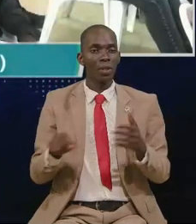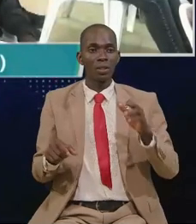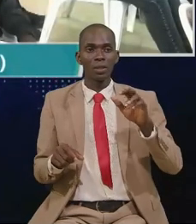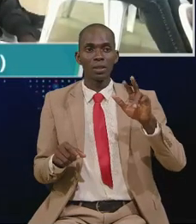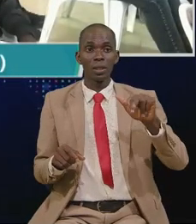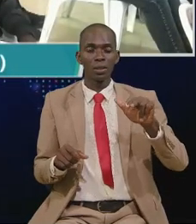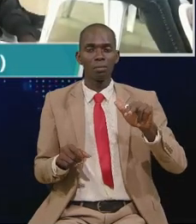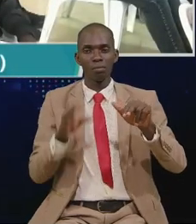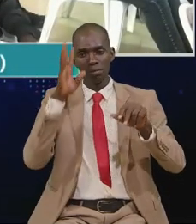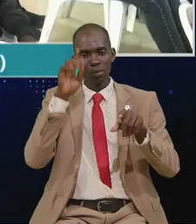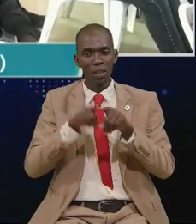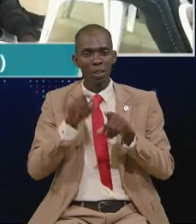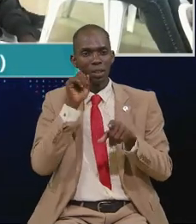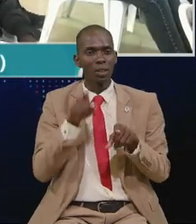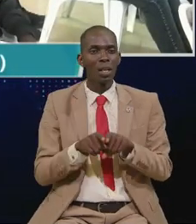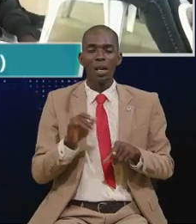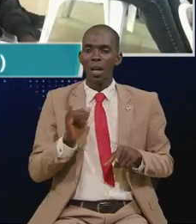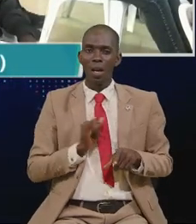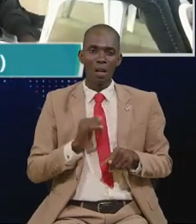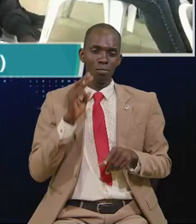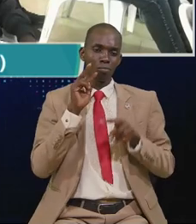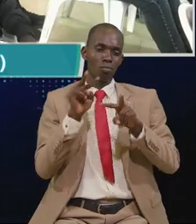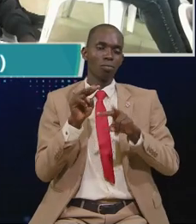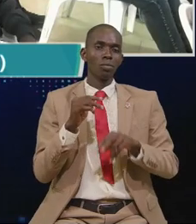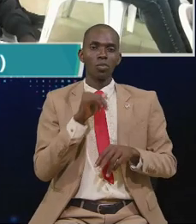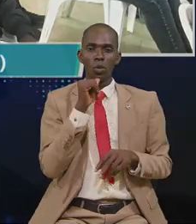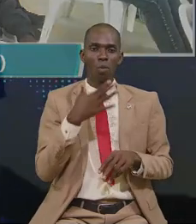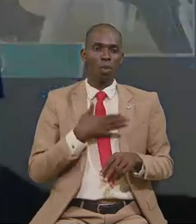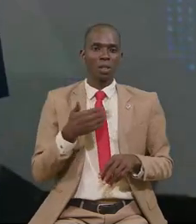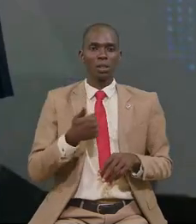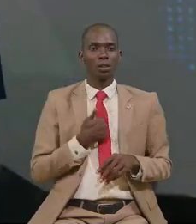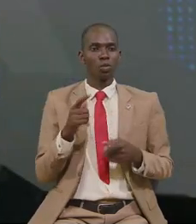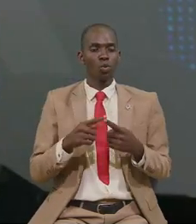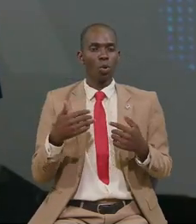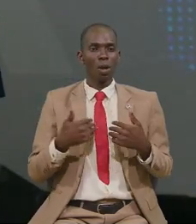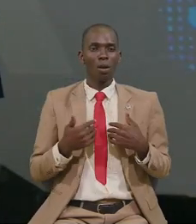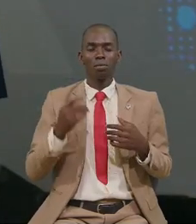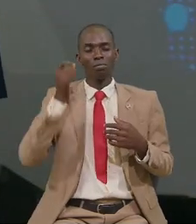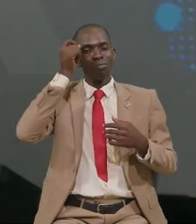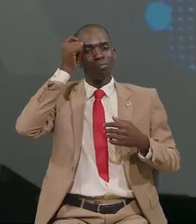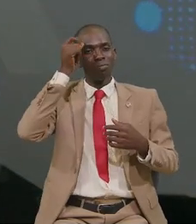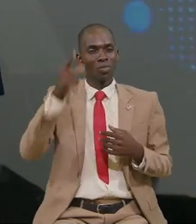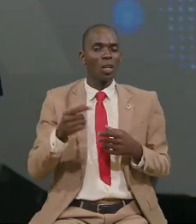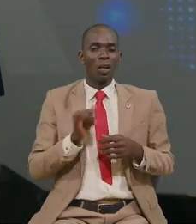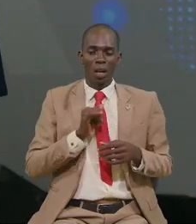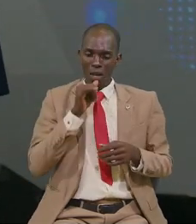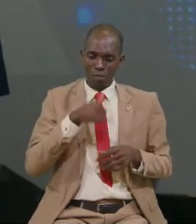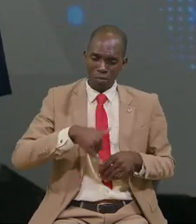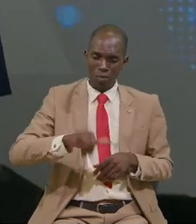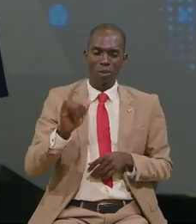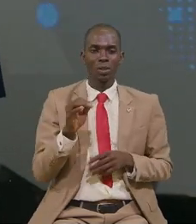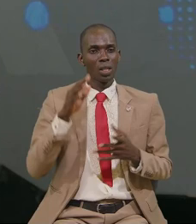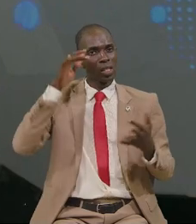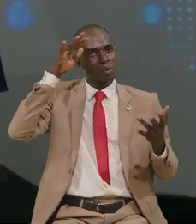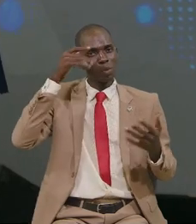In verse 13, brethren, I count not myself to have apprehended. There's still more I'm still expecting. There's still more I'm